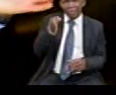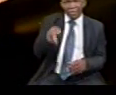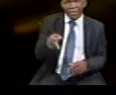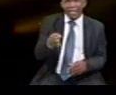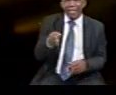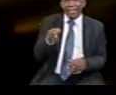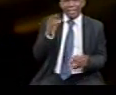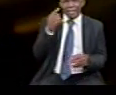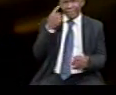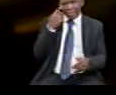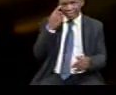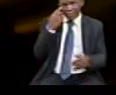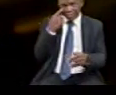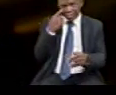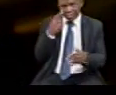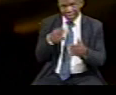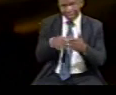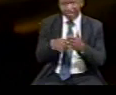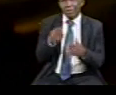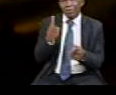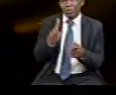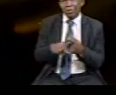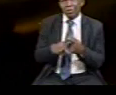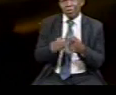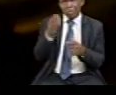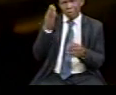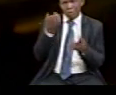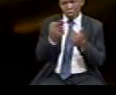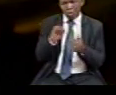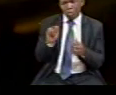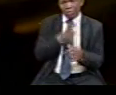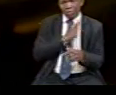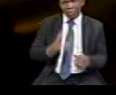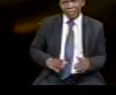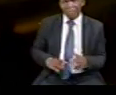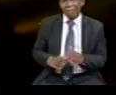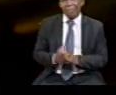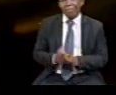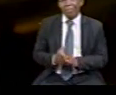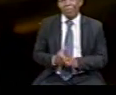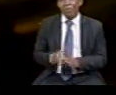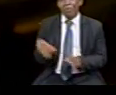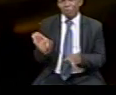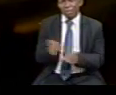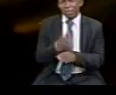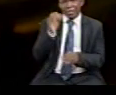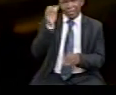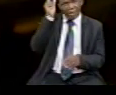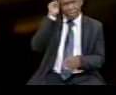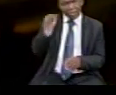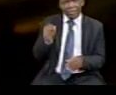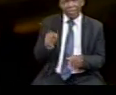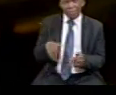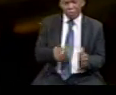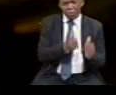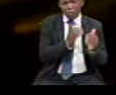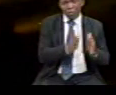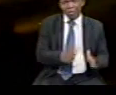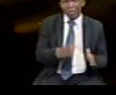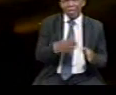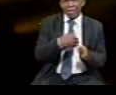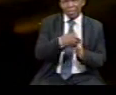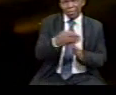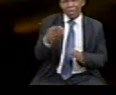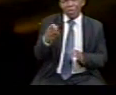coming. Why is he coming? He said to take the disciples away. To take them so that they will not partake in the